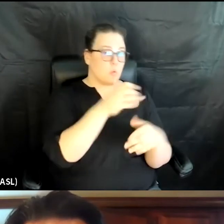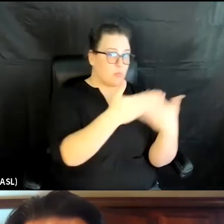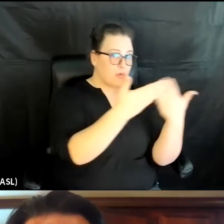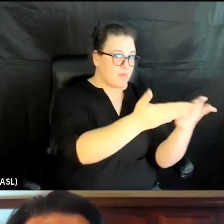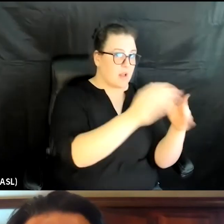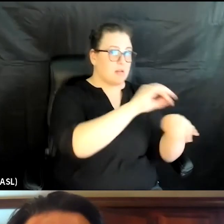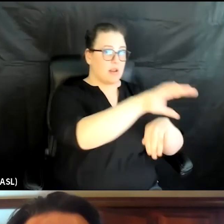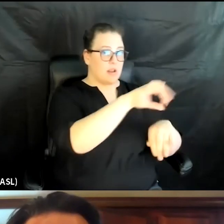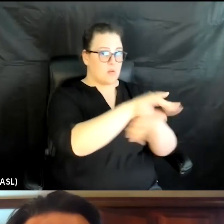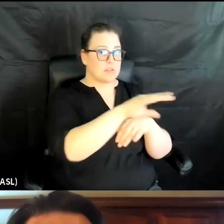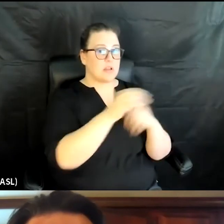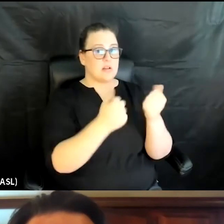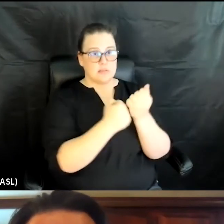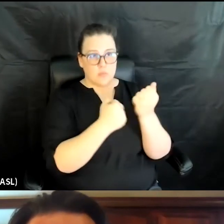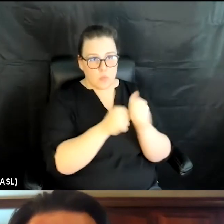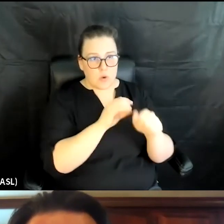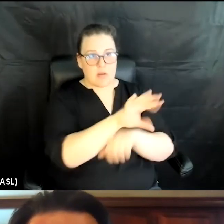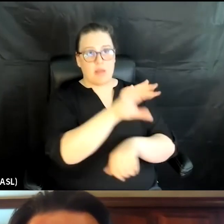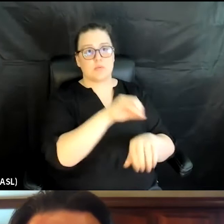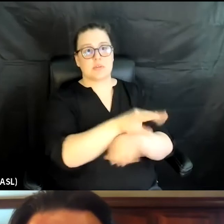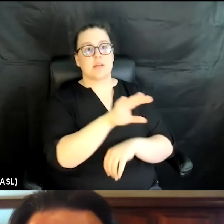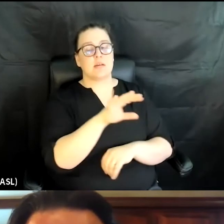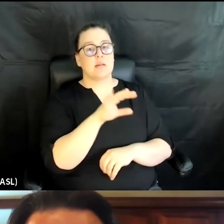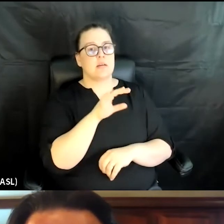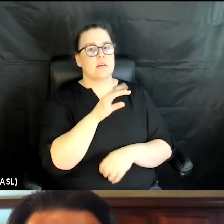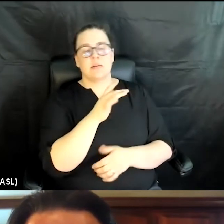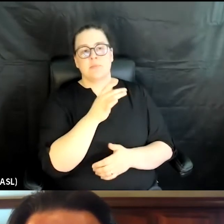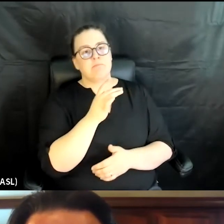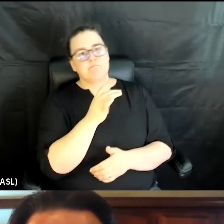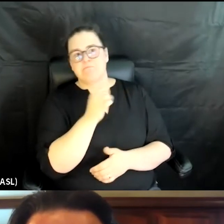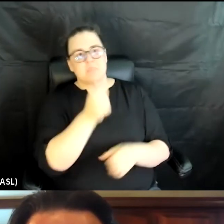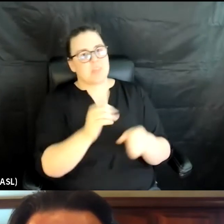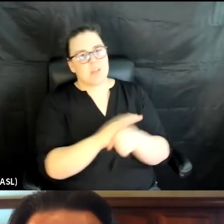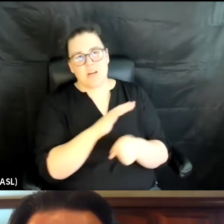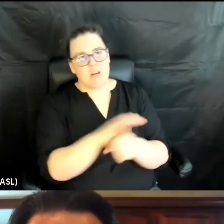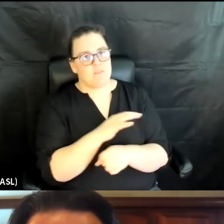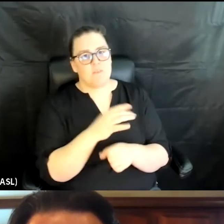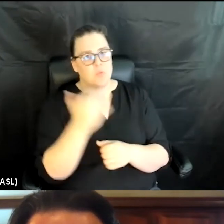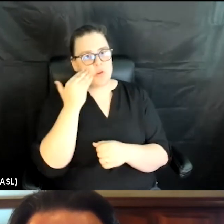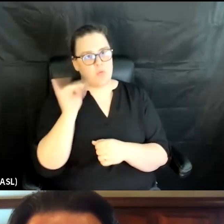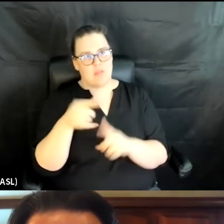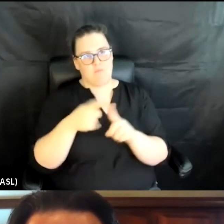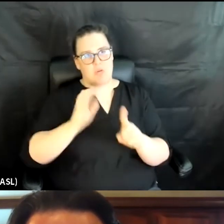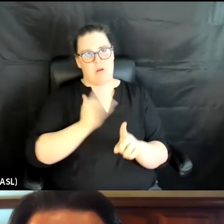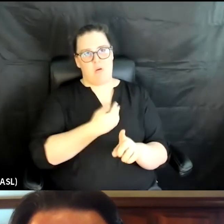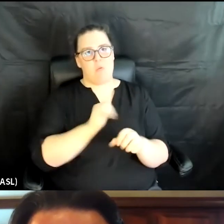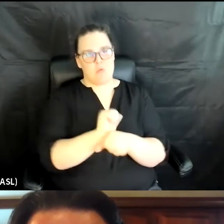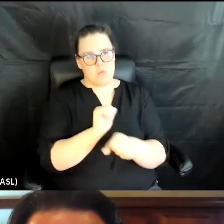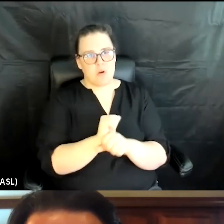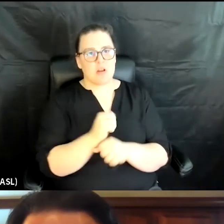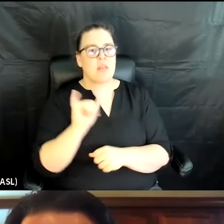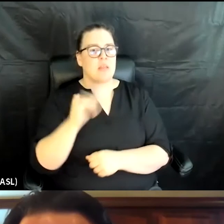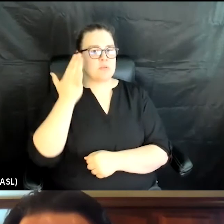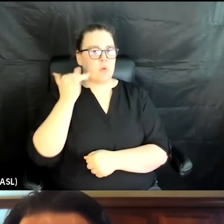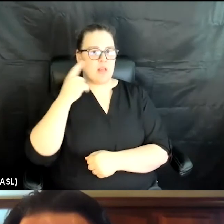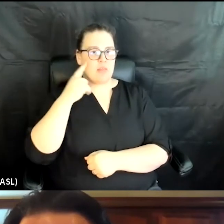and the support counseling is not adequate, as we know from our work. We know that's why I think HRSA